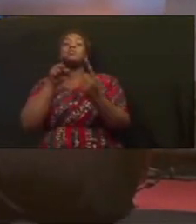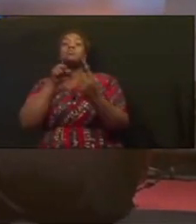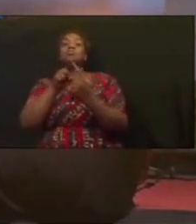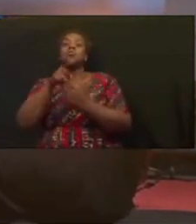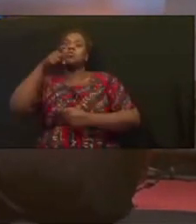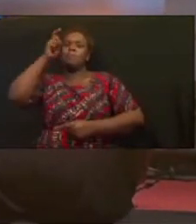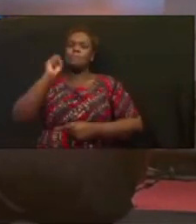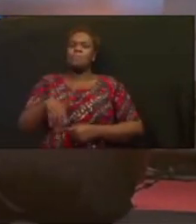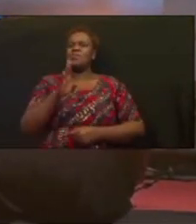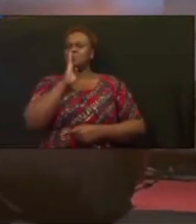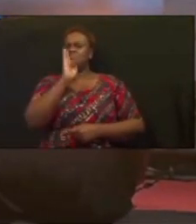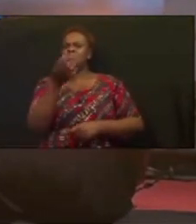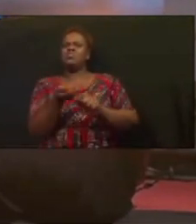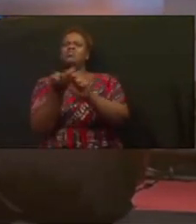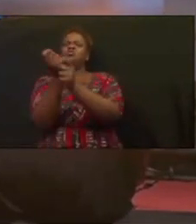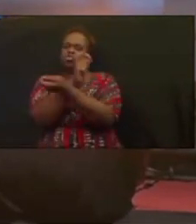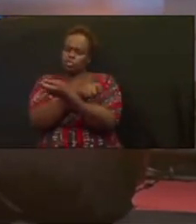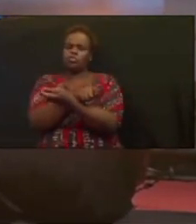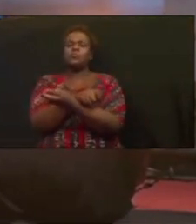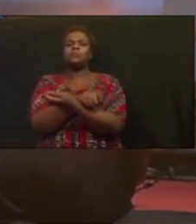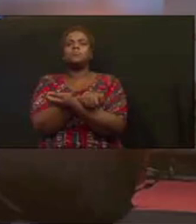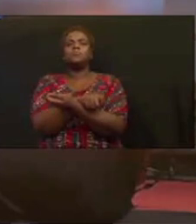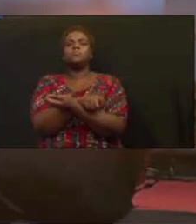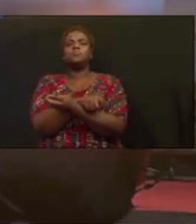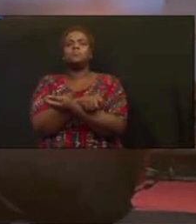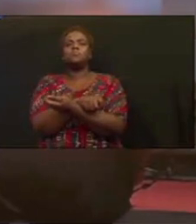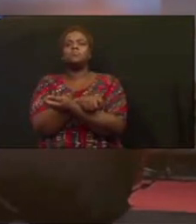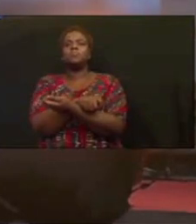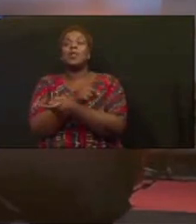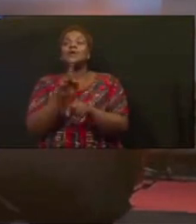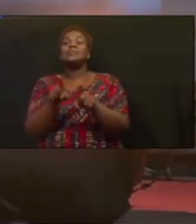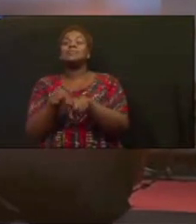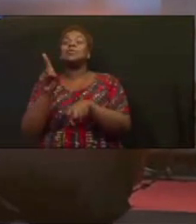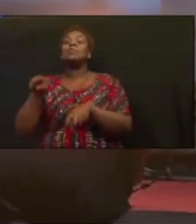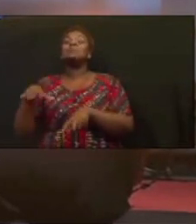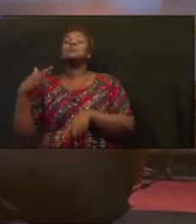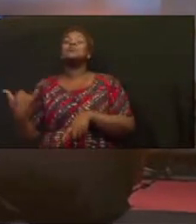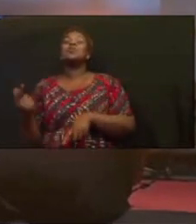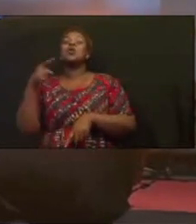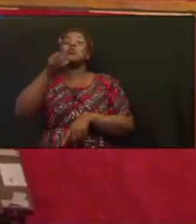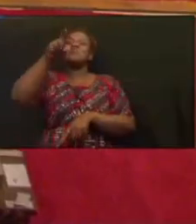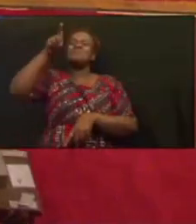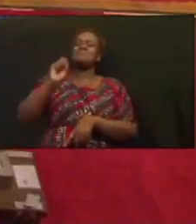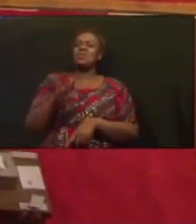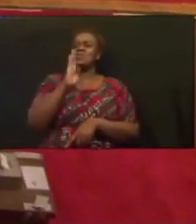meeting that same light will come upon that individual.